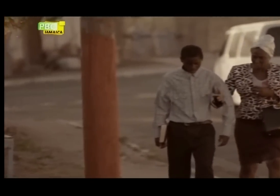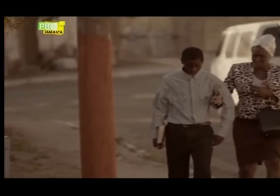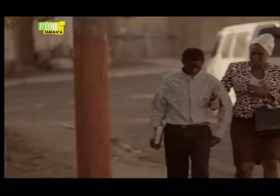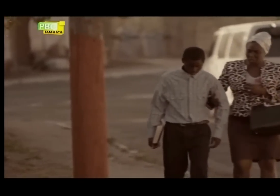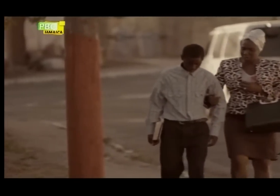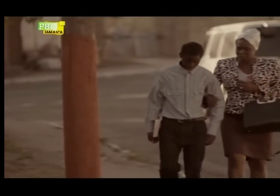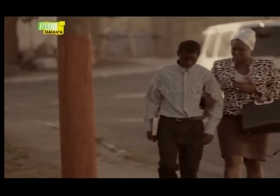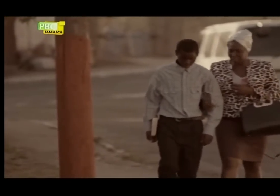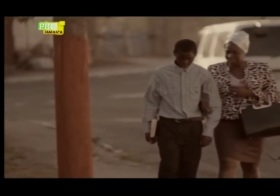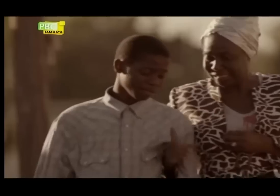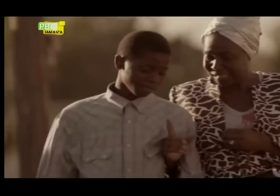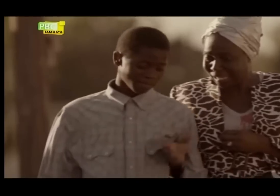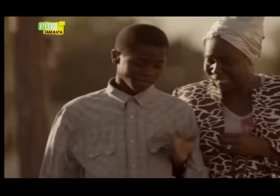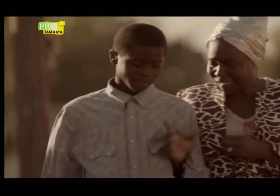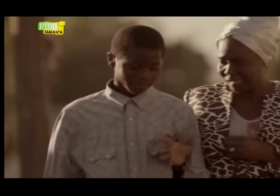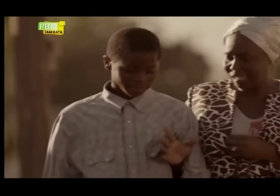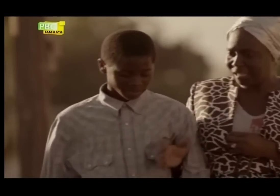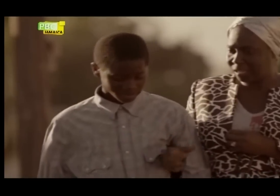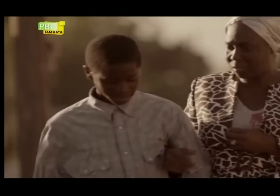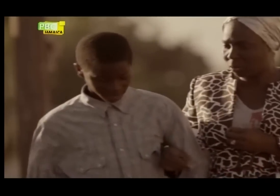my company changed.